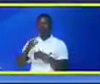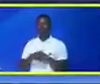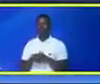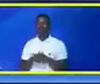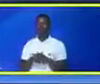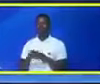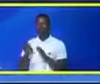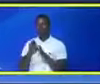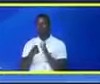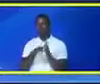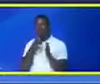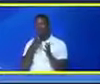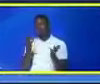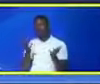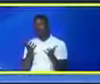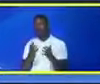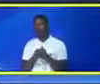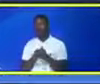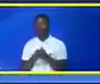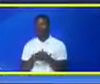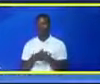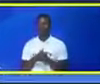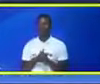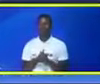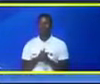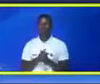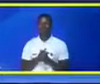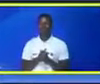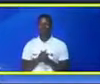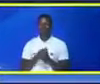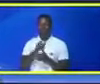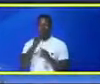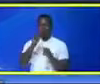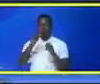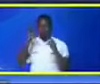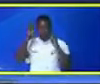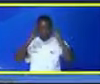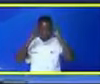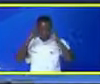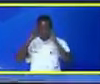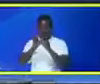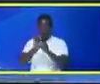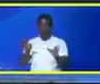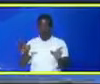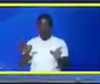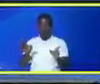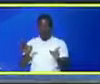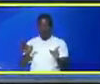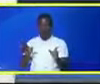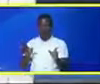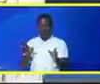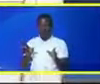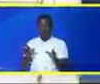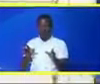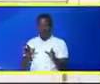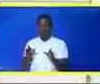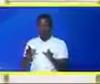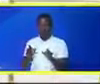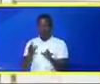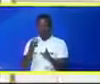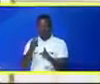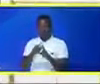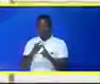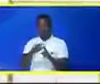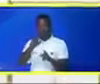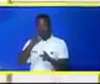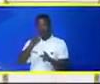The Bible says, be anxious for nothing. The word careful there is the word